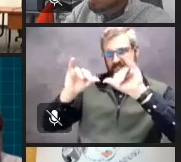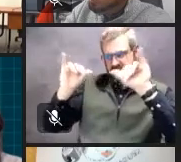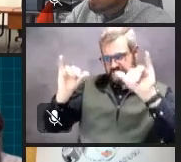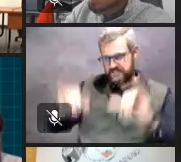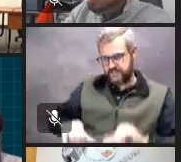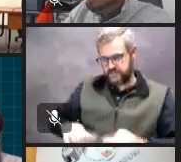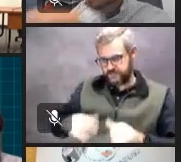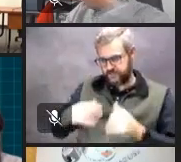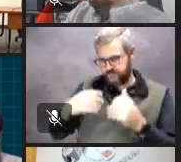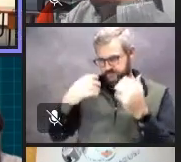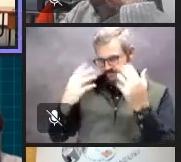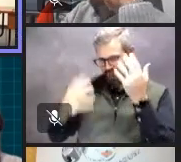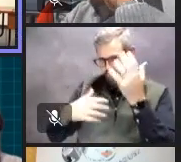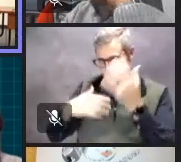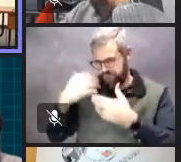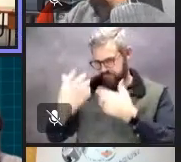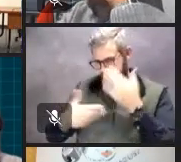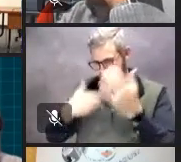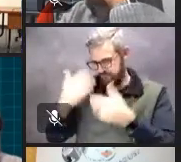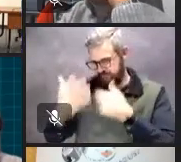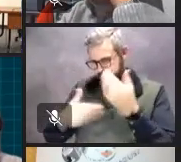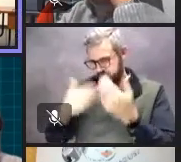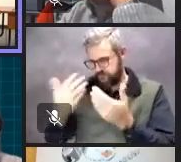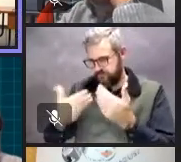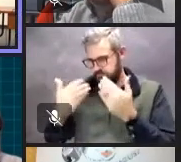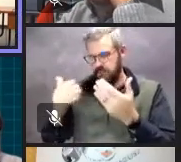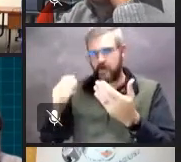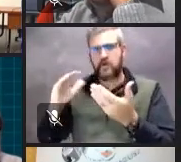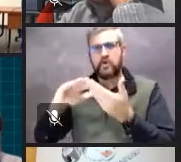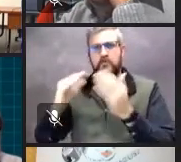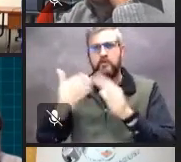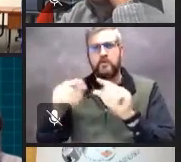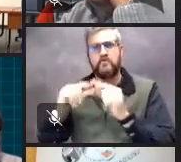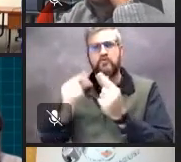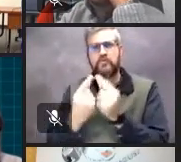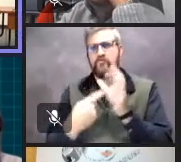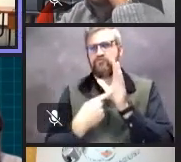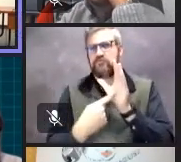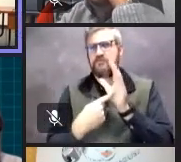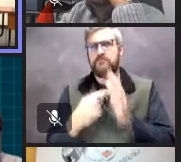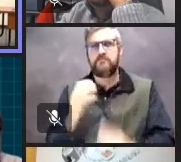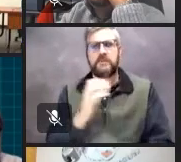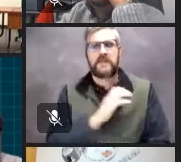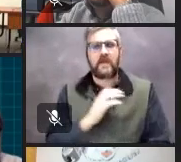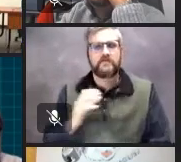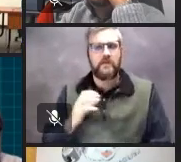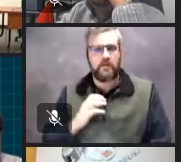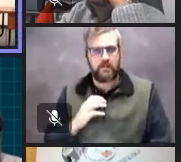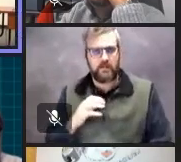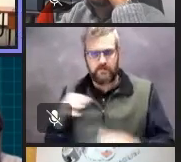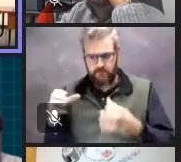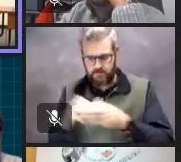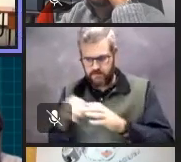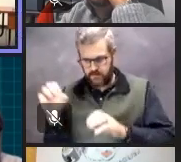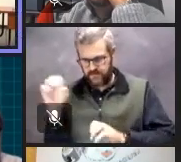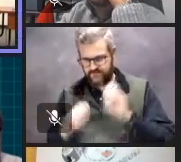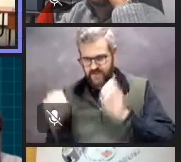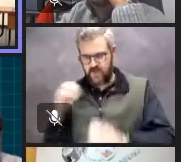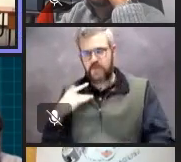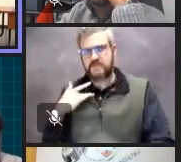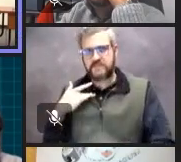having community representative groups or councils that evaluate sensitive,